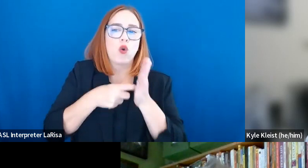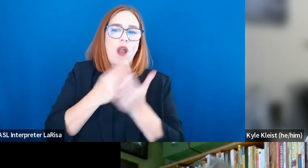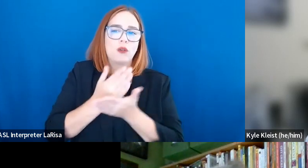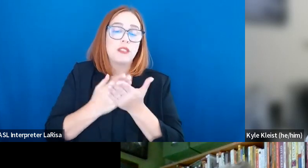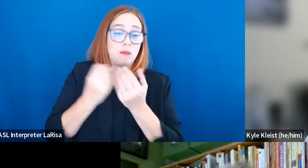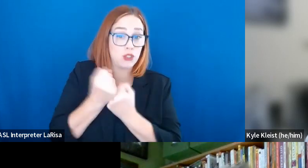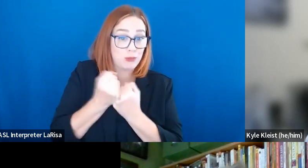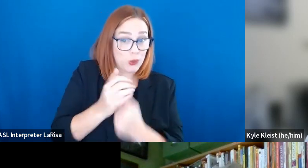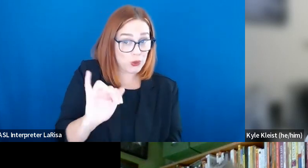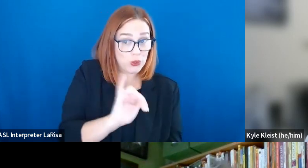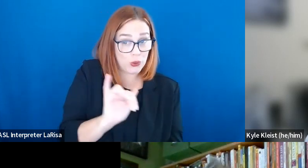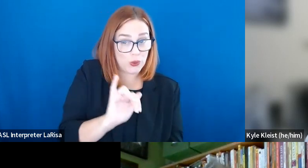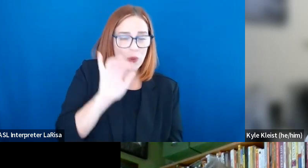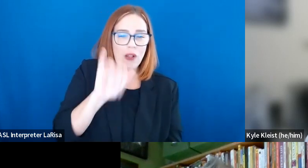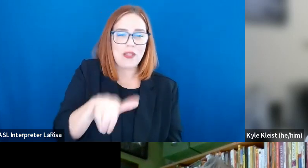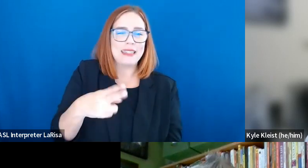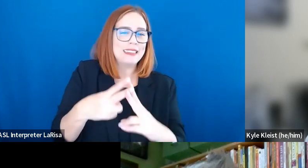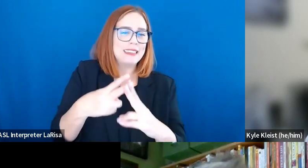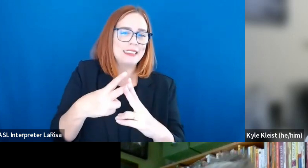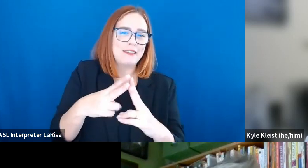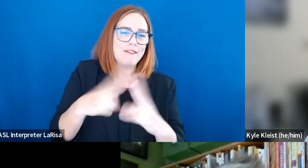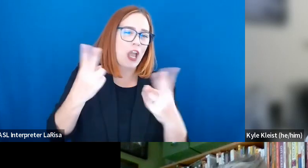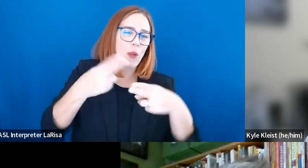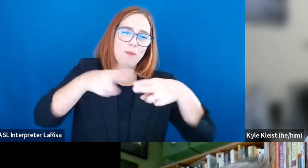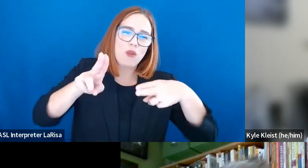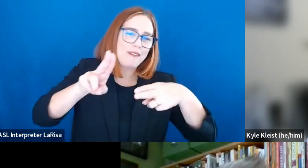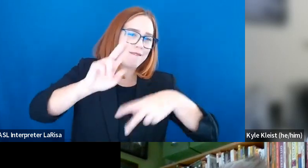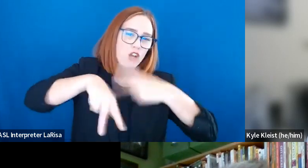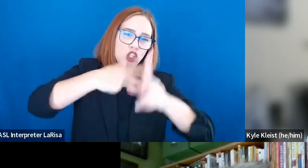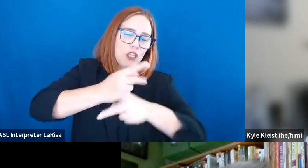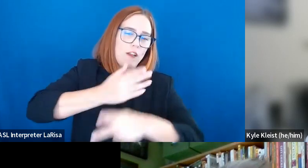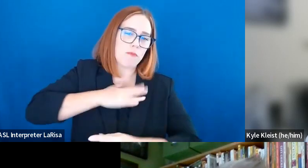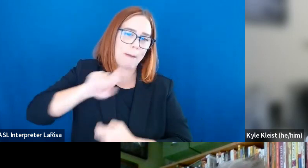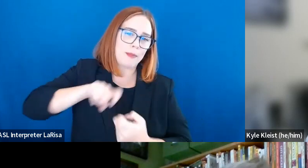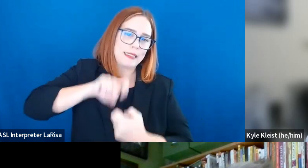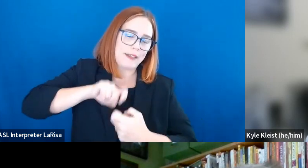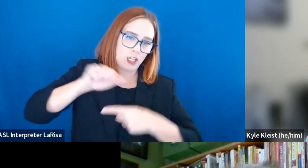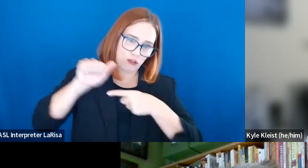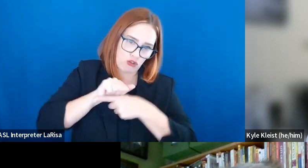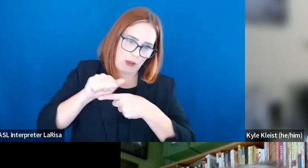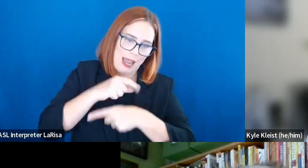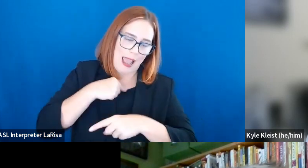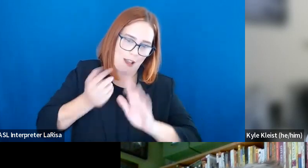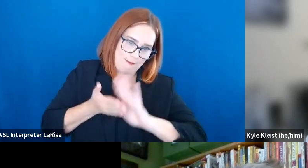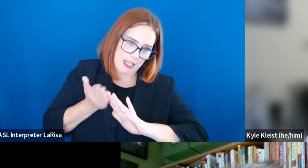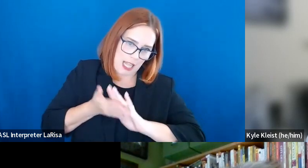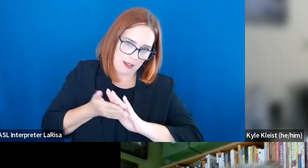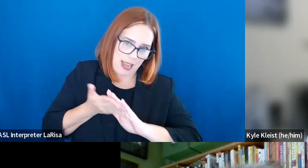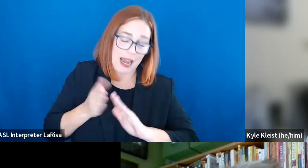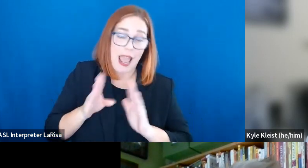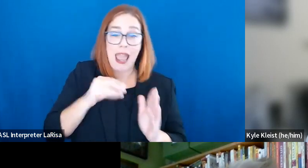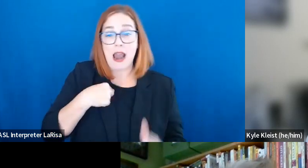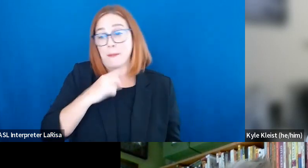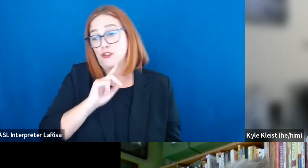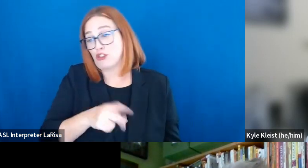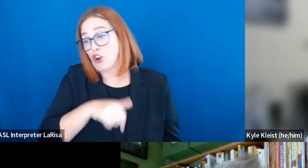So that's like the very brief version of the particular training that I facilitate, and I'm sure other trainings have something